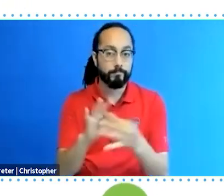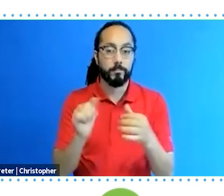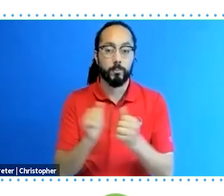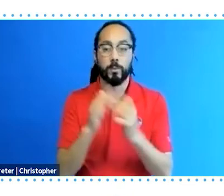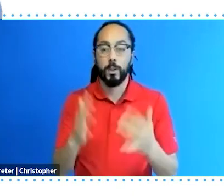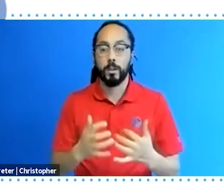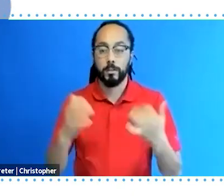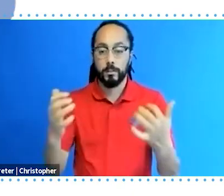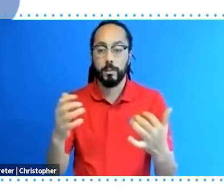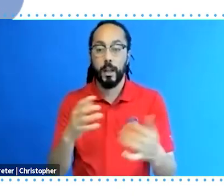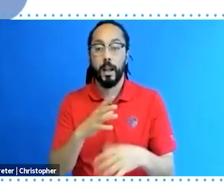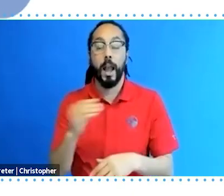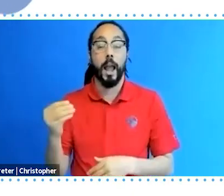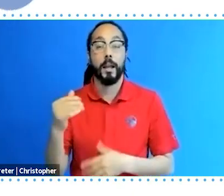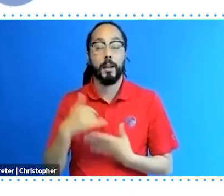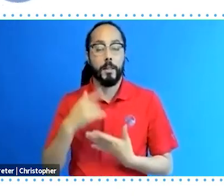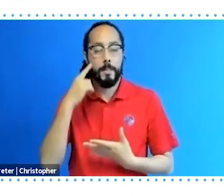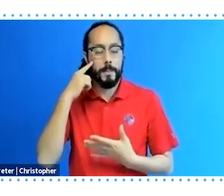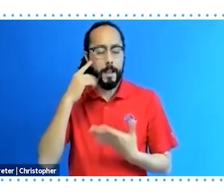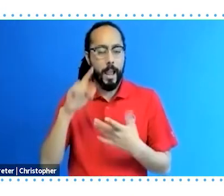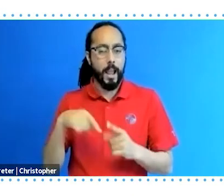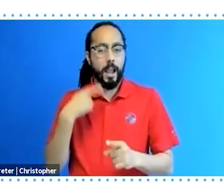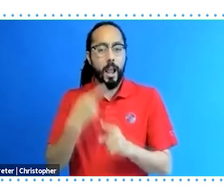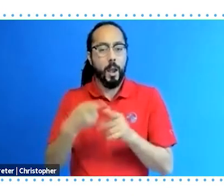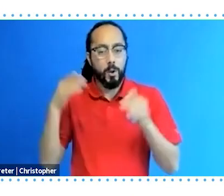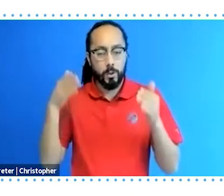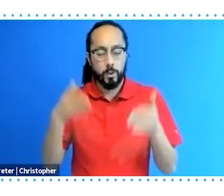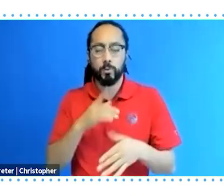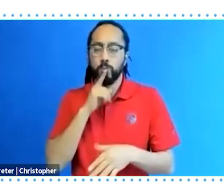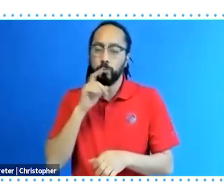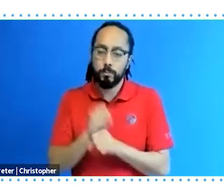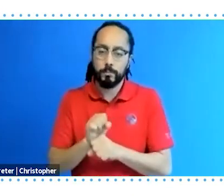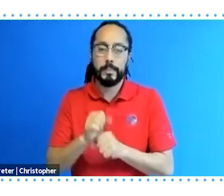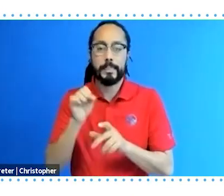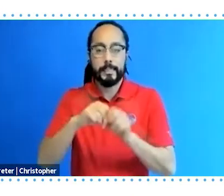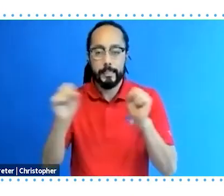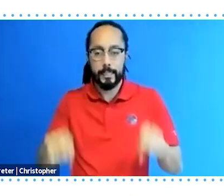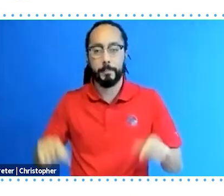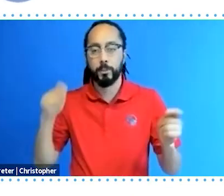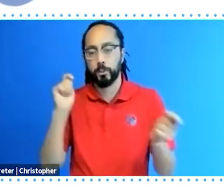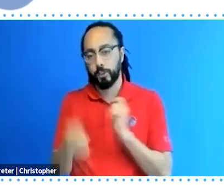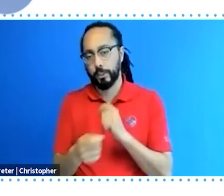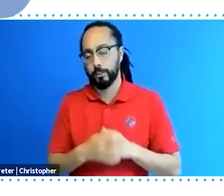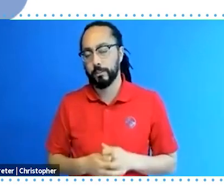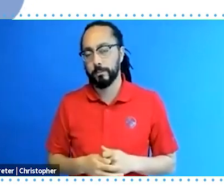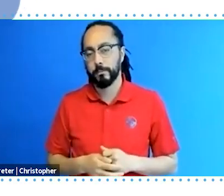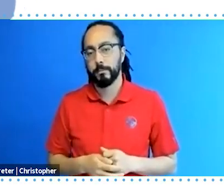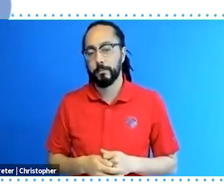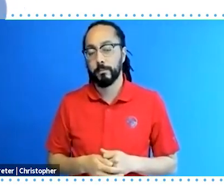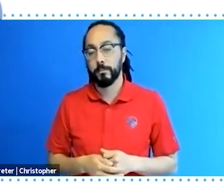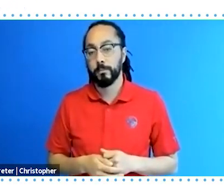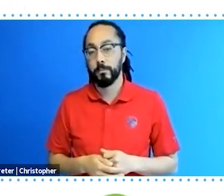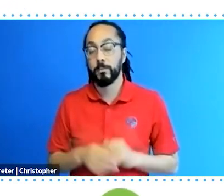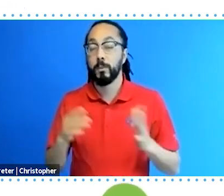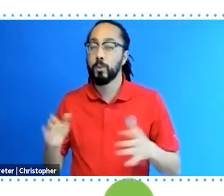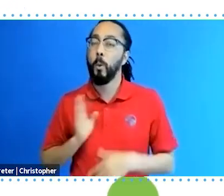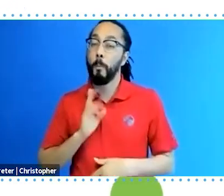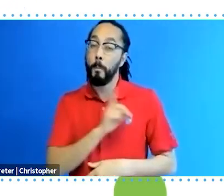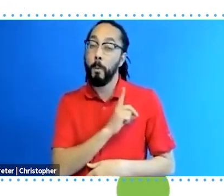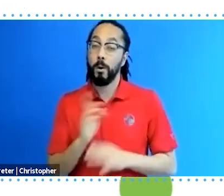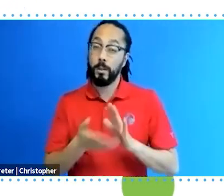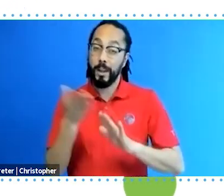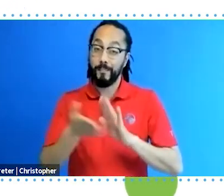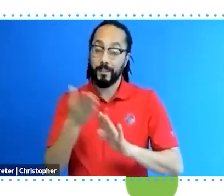looking at how are we going to really look at true systemic change. And so board governance was also one of these things that came up a lot in